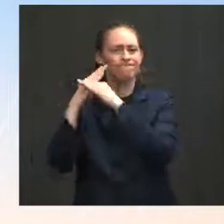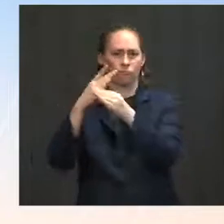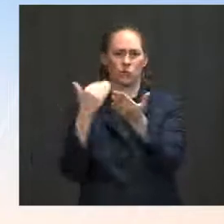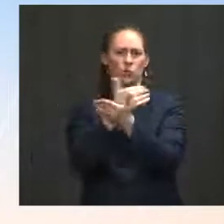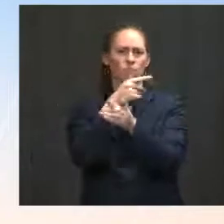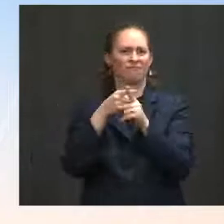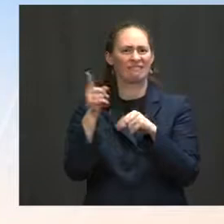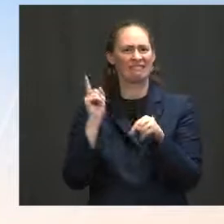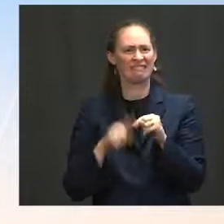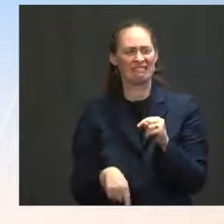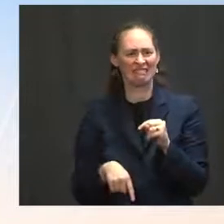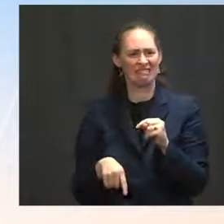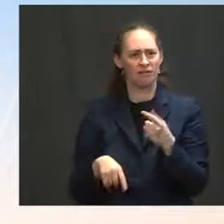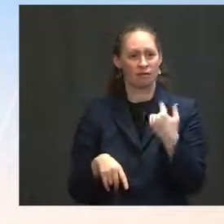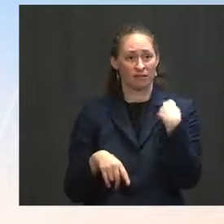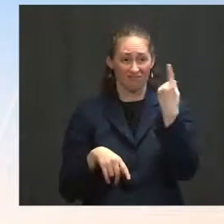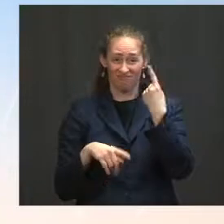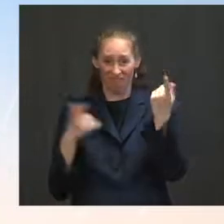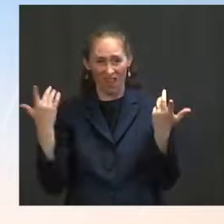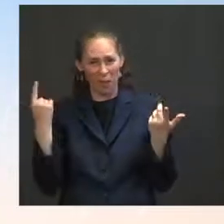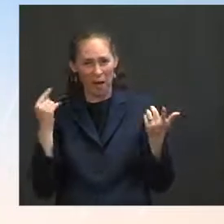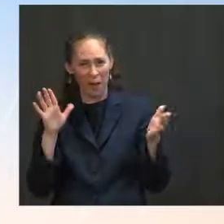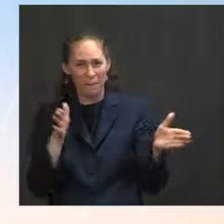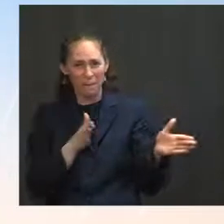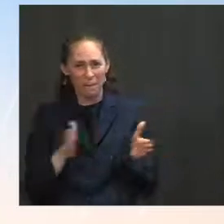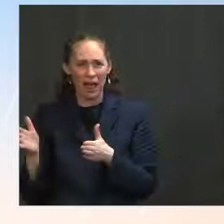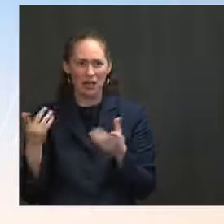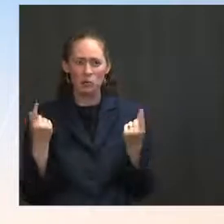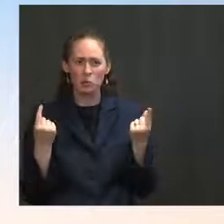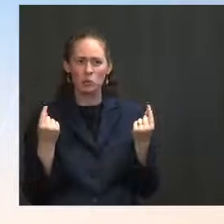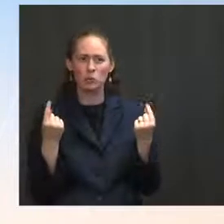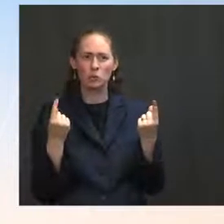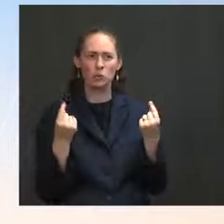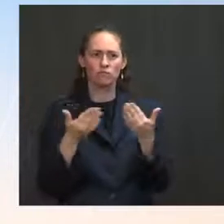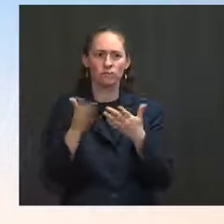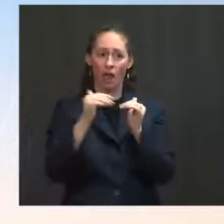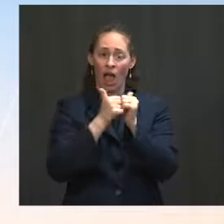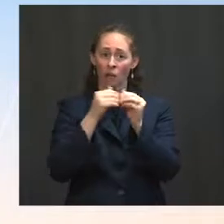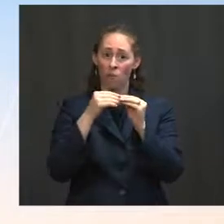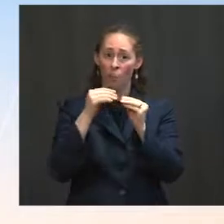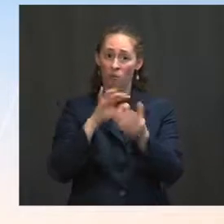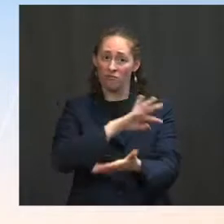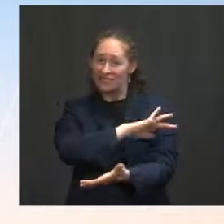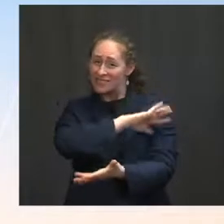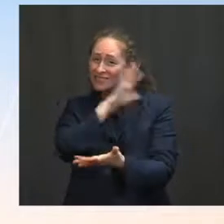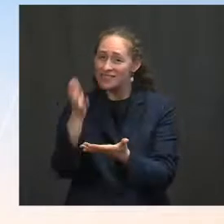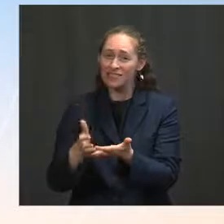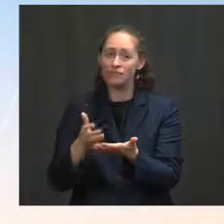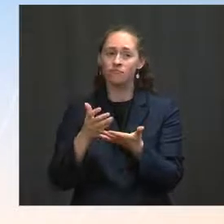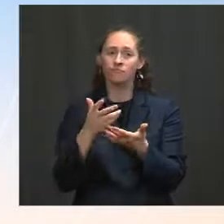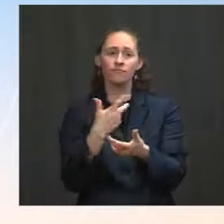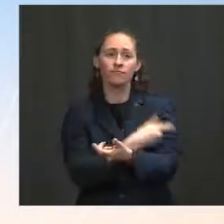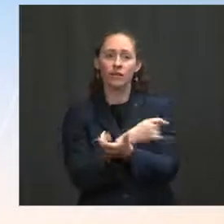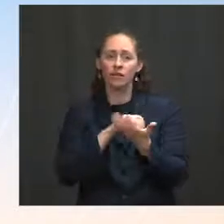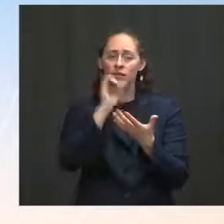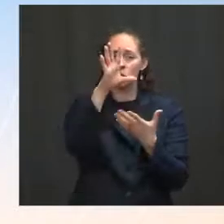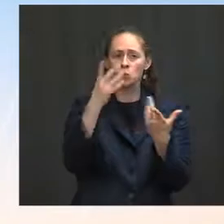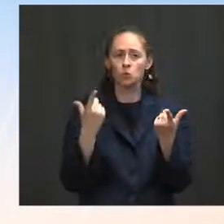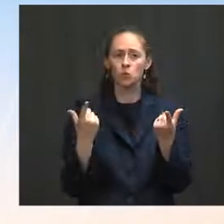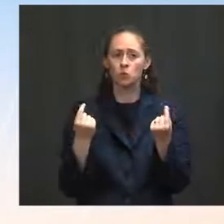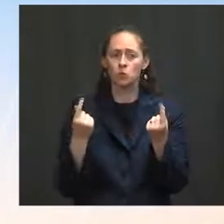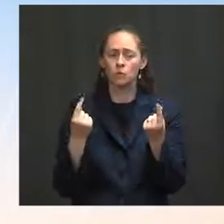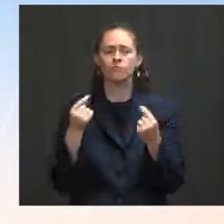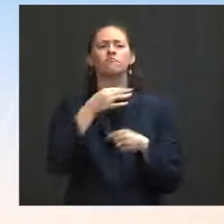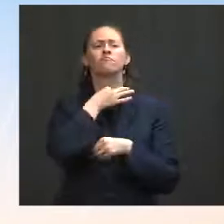plans to expand from the 580 million doses already pledged? And jumping up on your Indonesia announcement, the